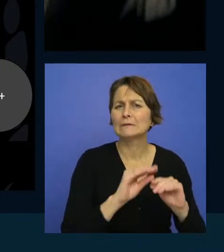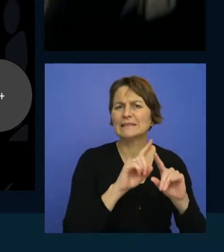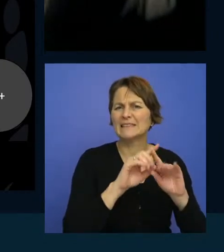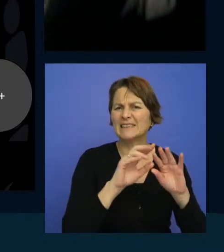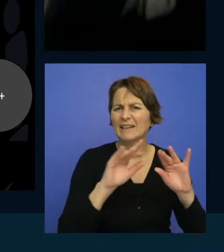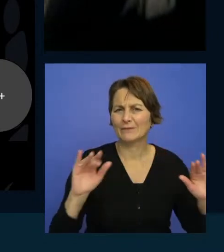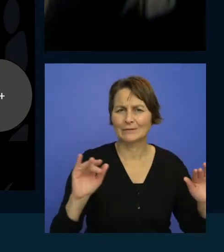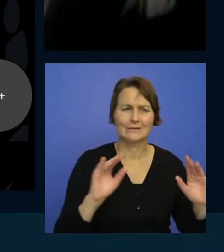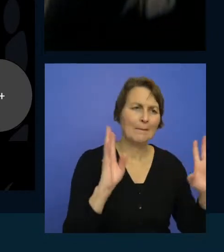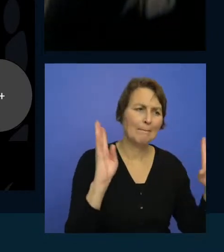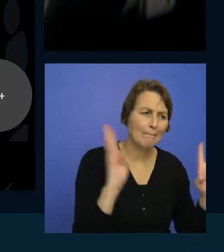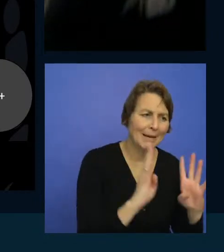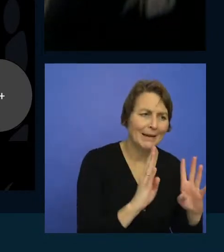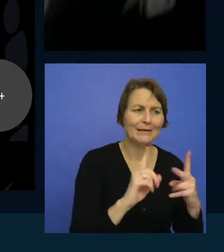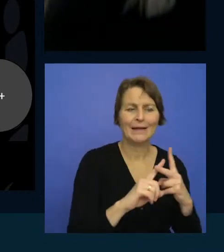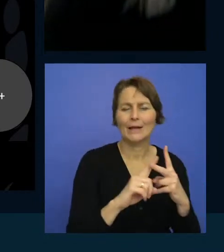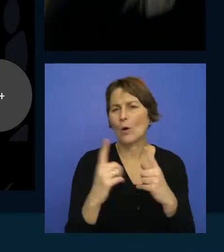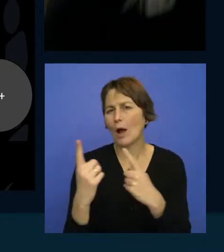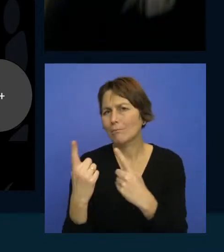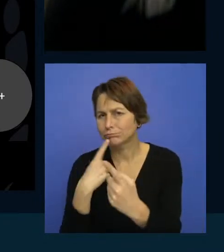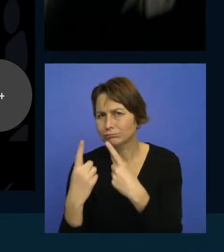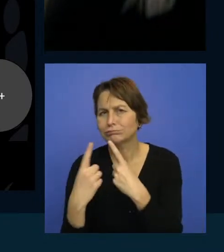other conversations.